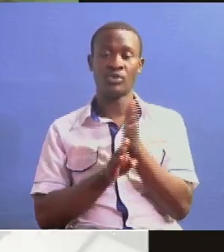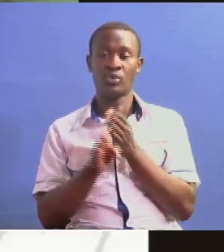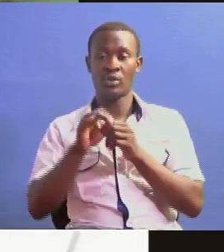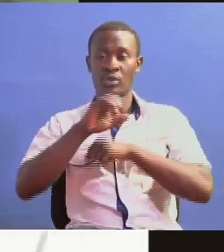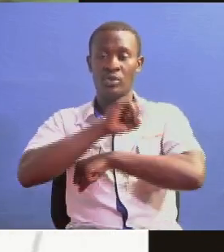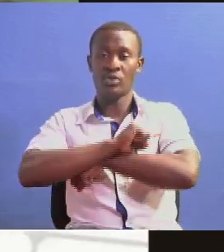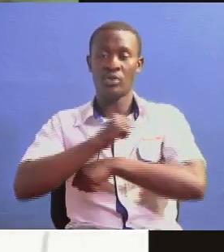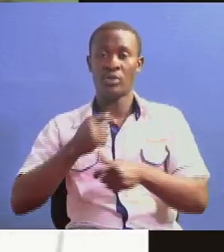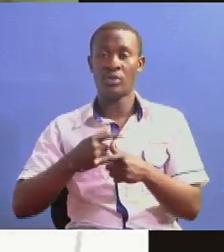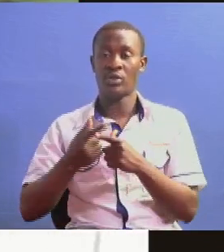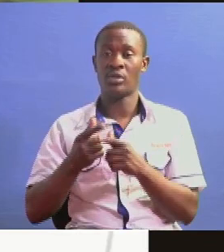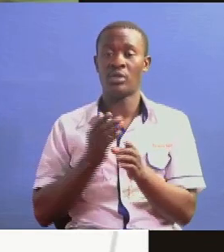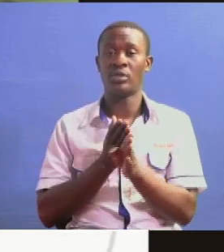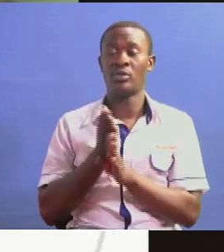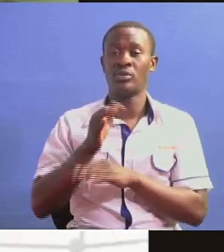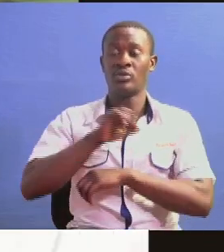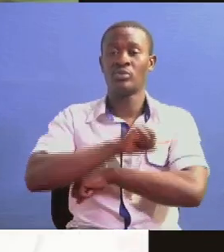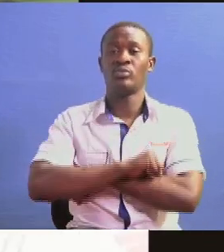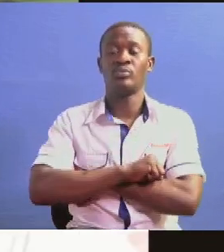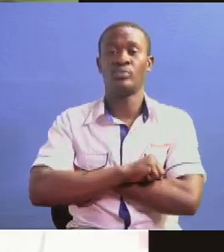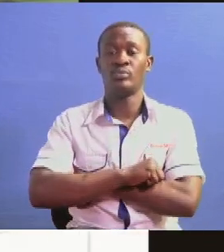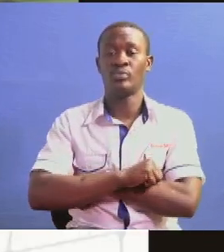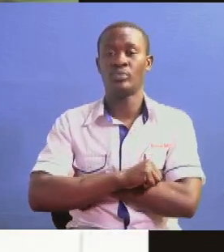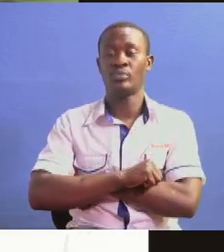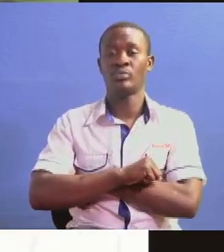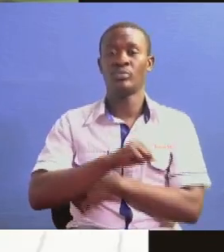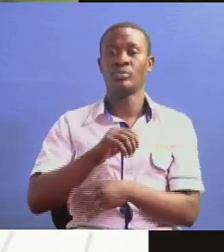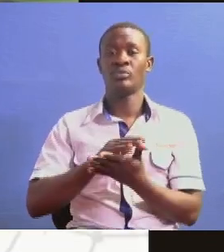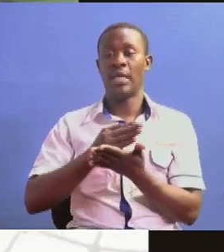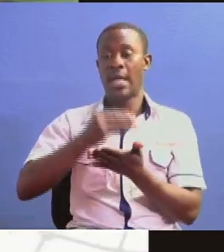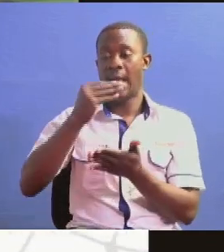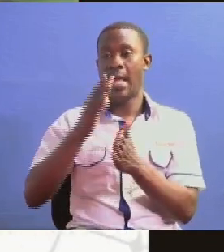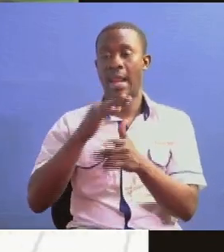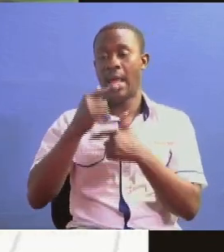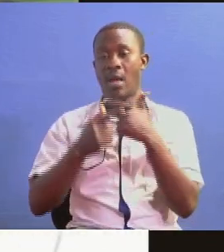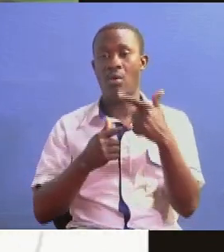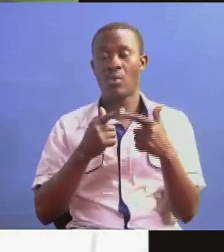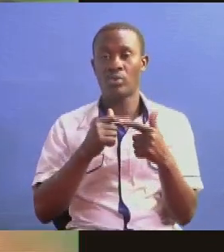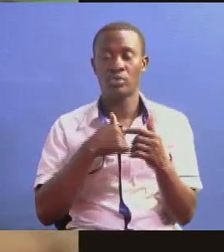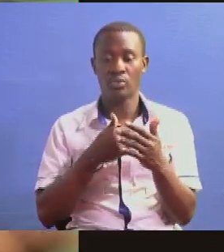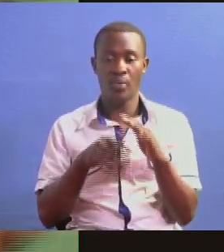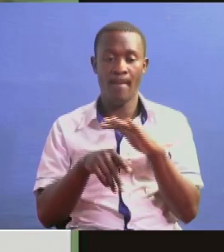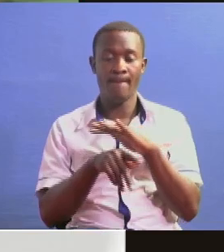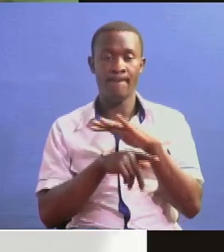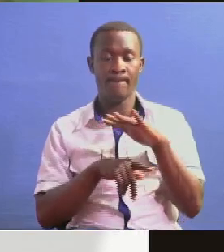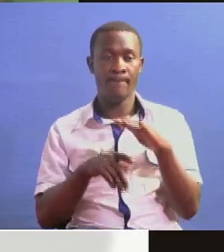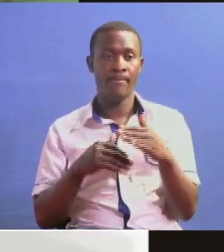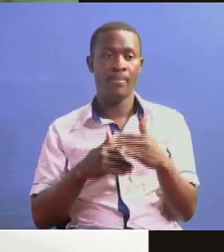then junior, and then senior school. Therefore, a learner goes to pre-primary.